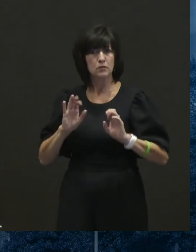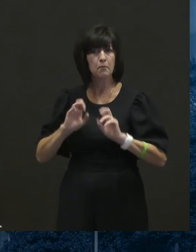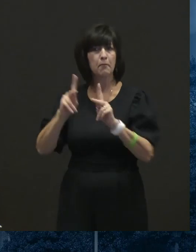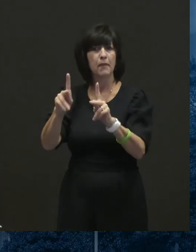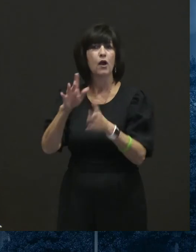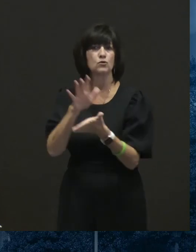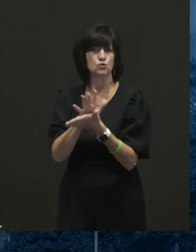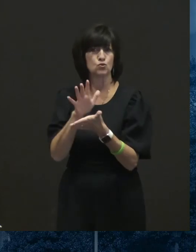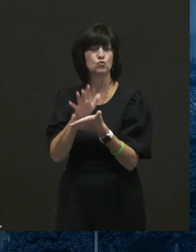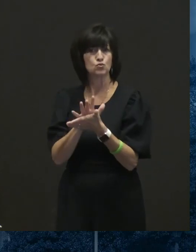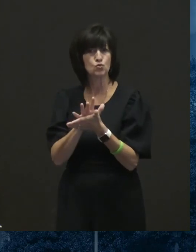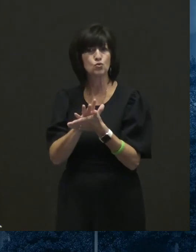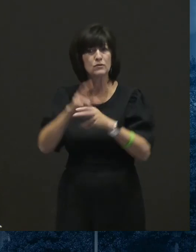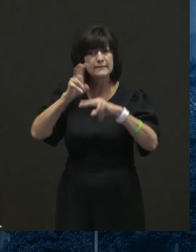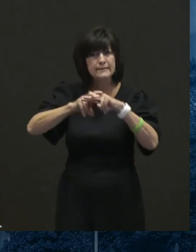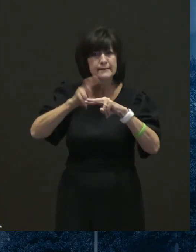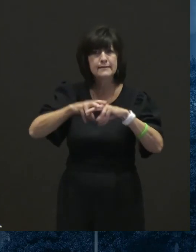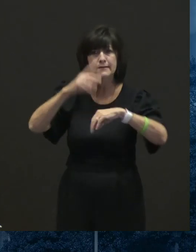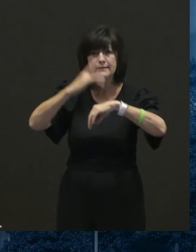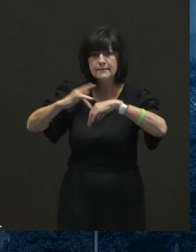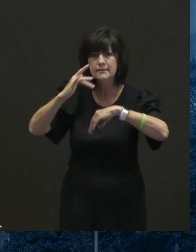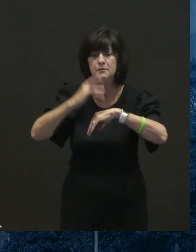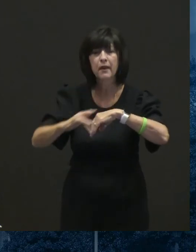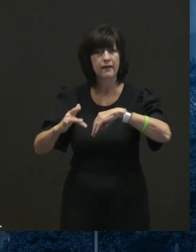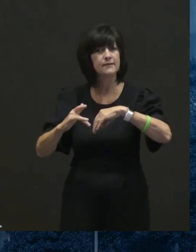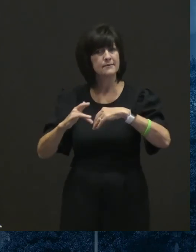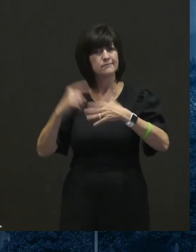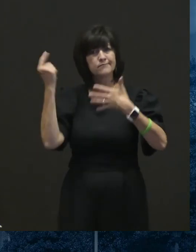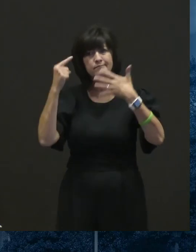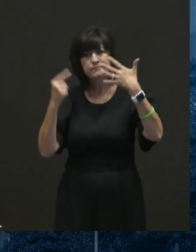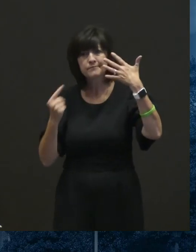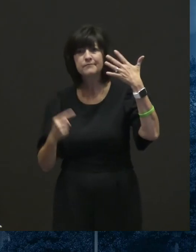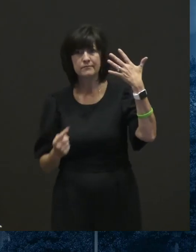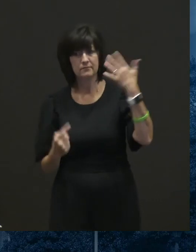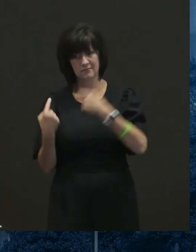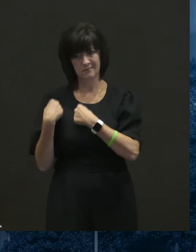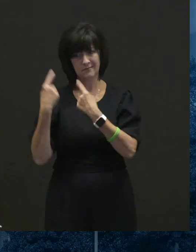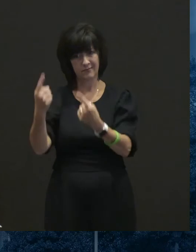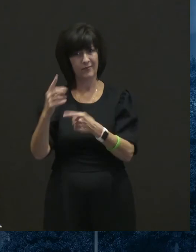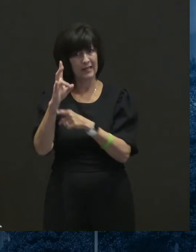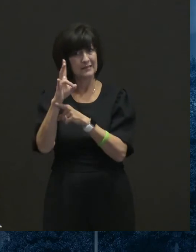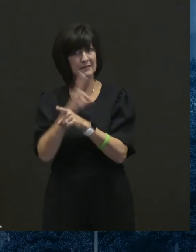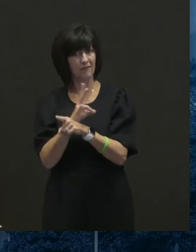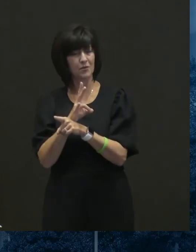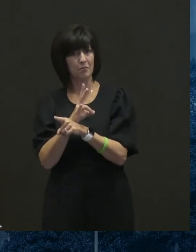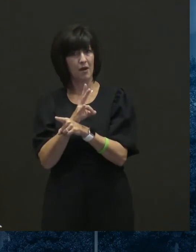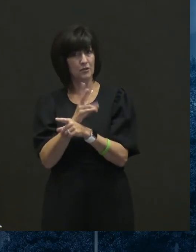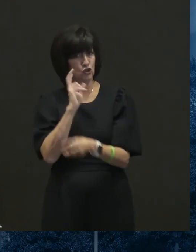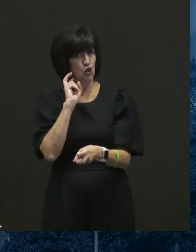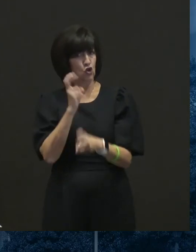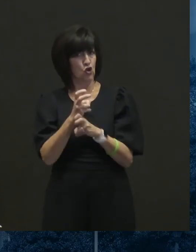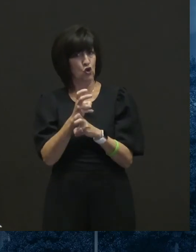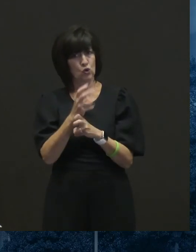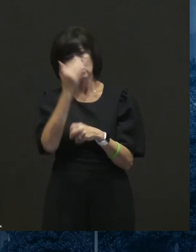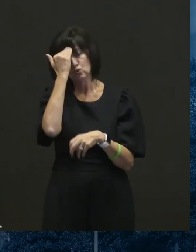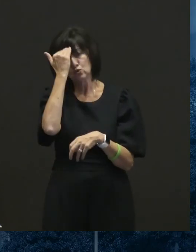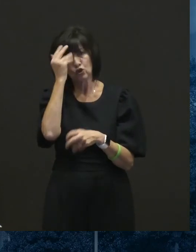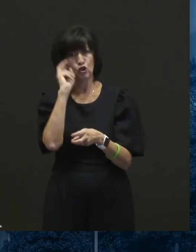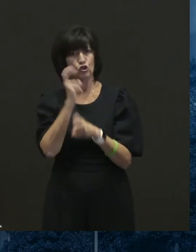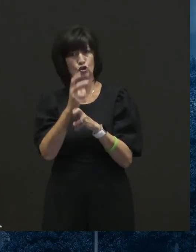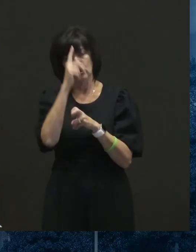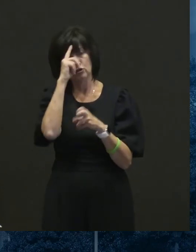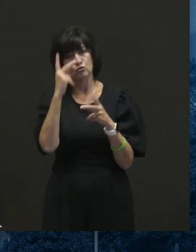last 7 months. I think what we're seeing there as well is more and more parents are